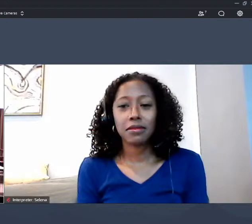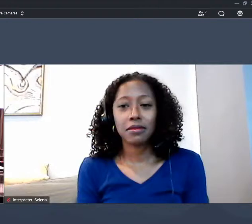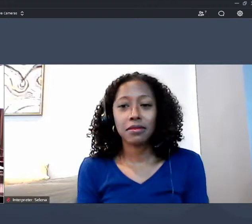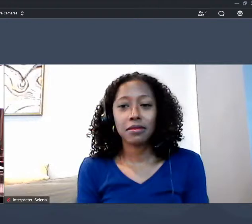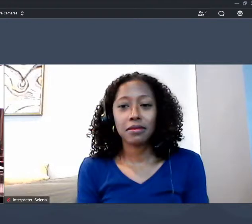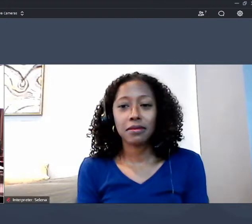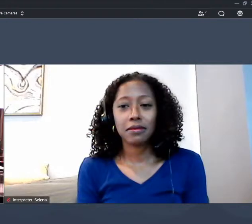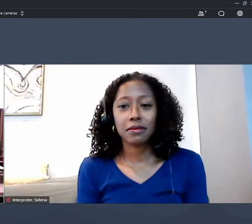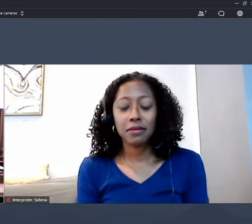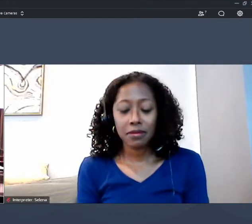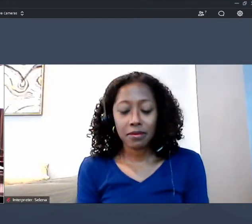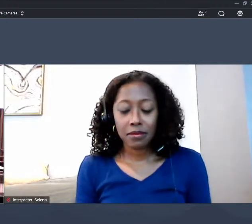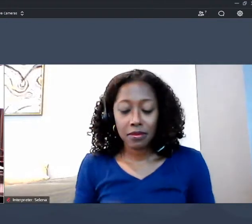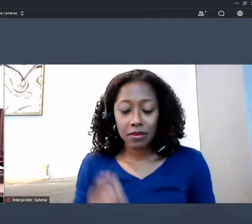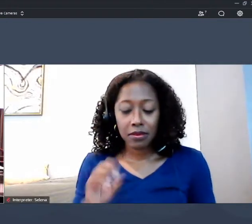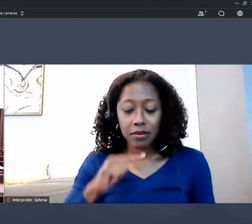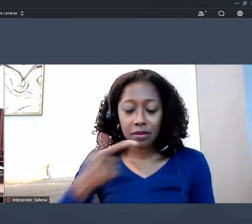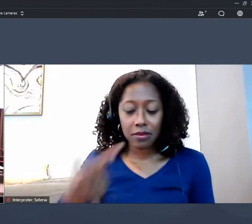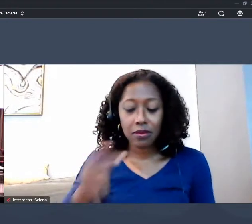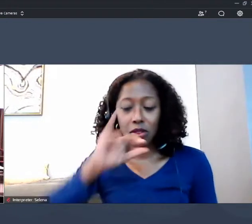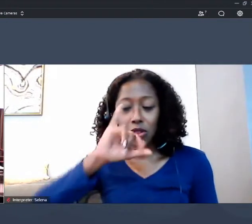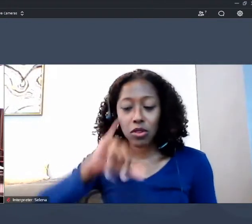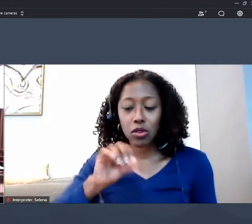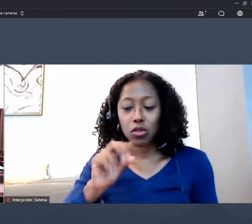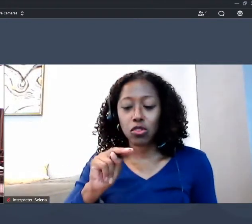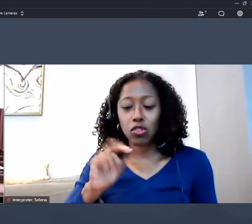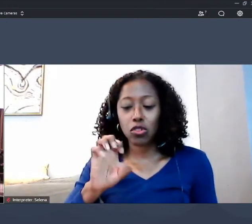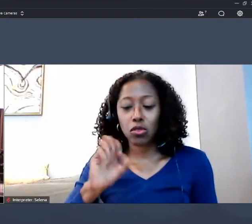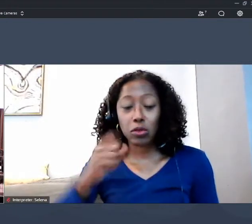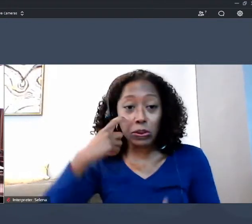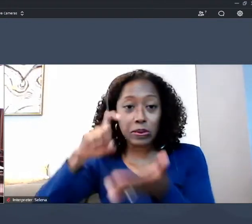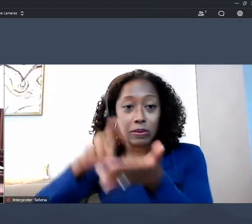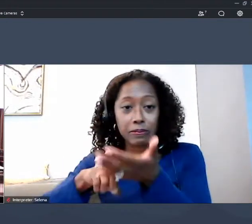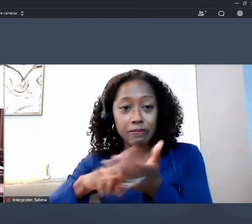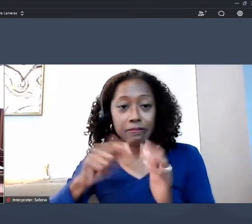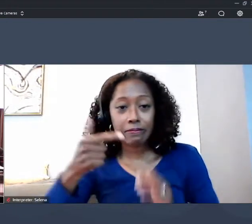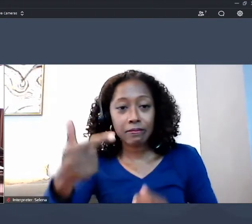Okay, Councilman Jones, you're recognized.